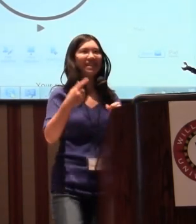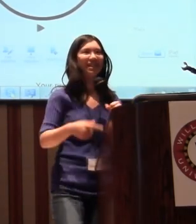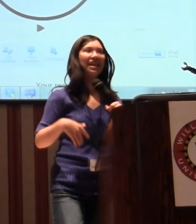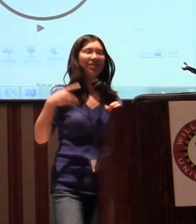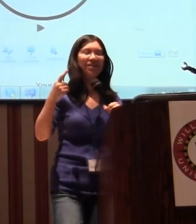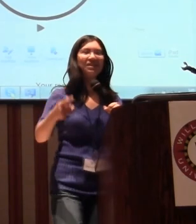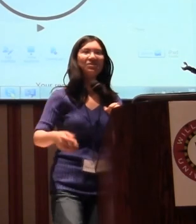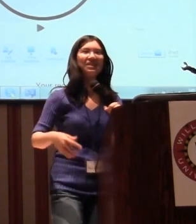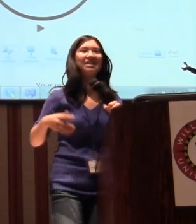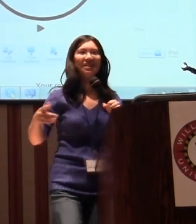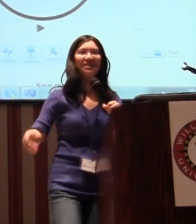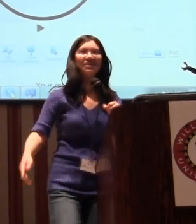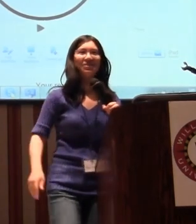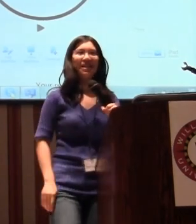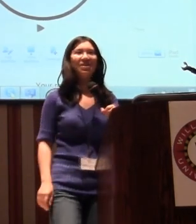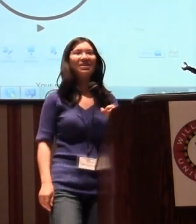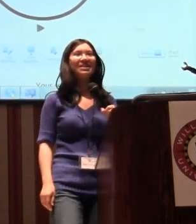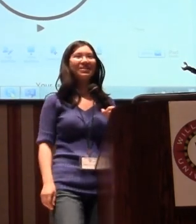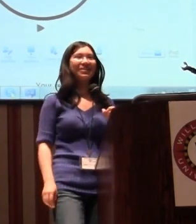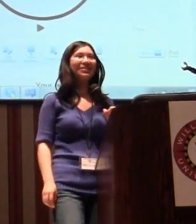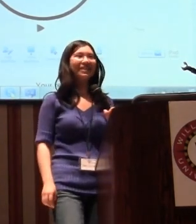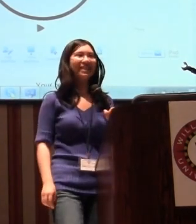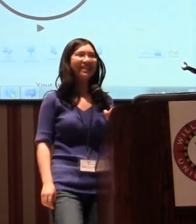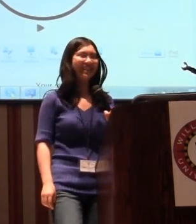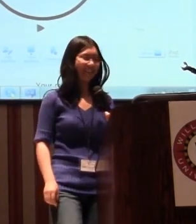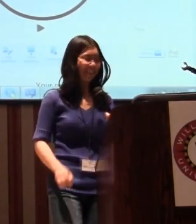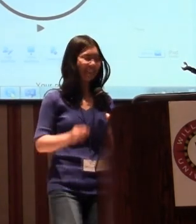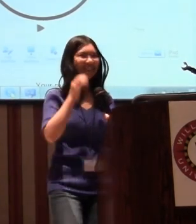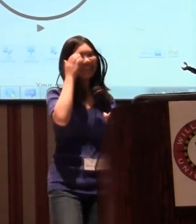I can see the hand raising really does go down.